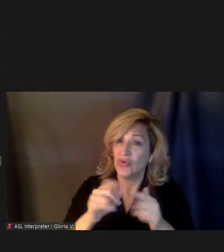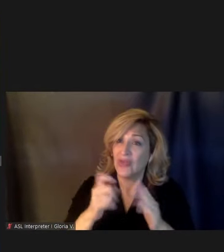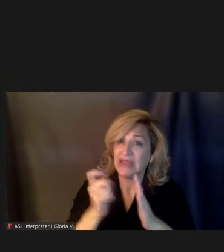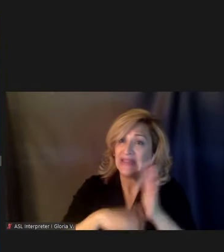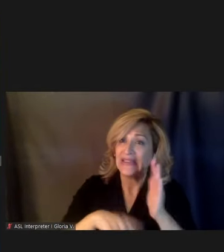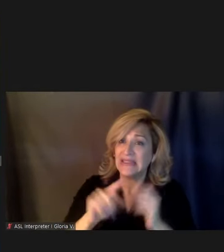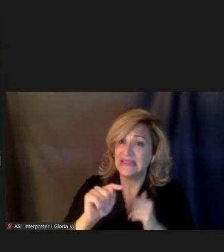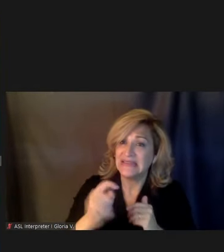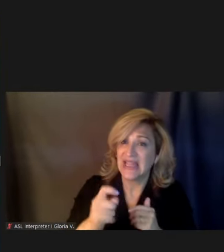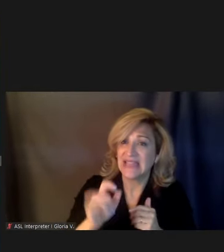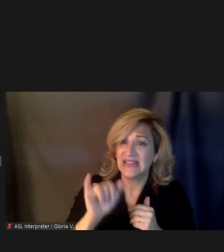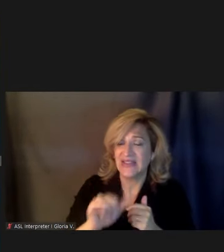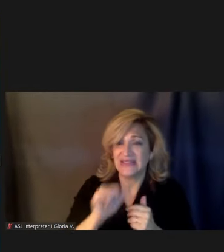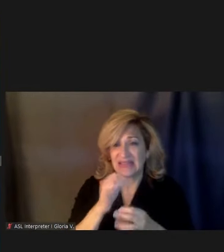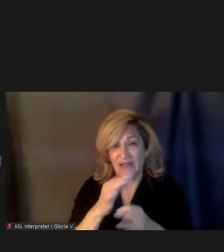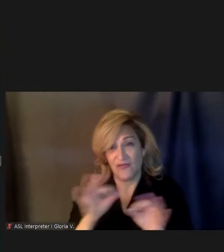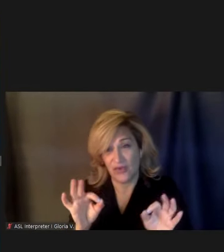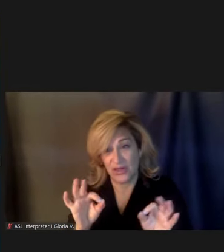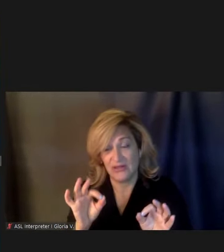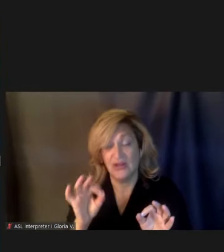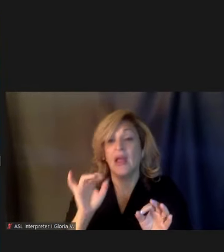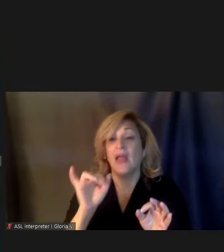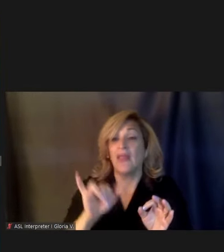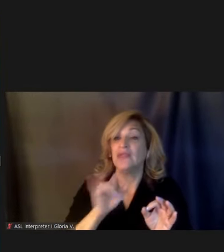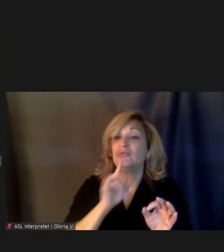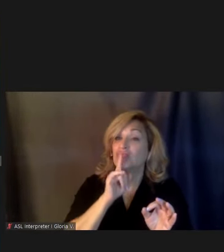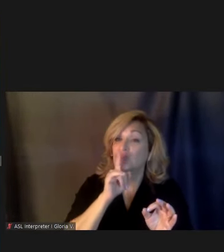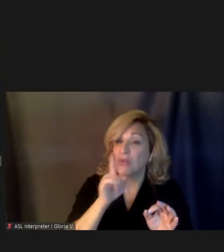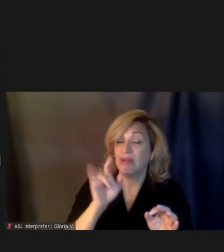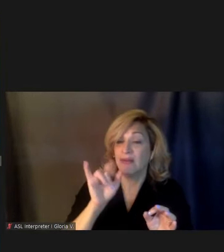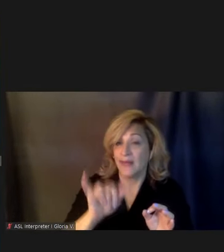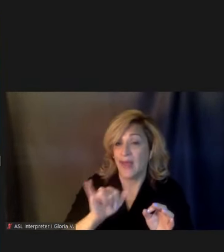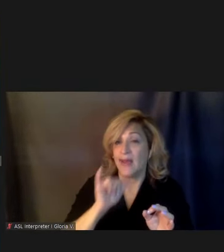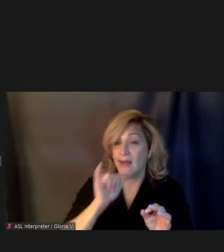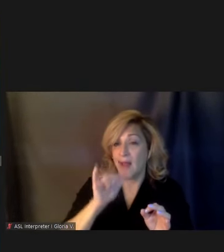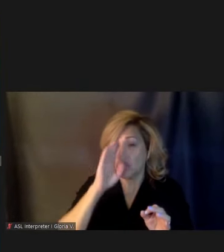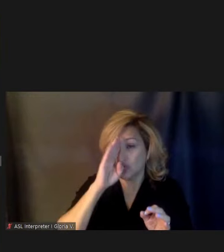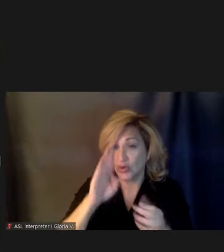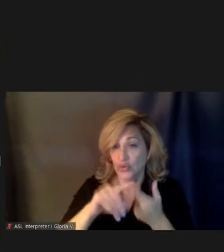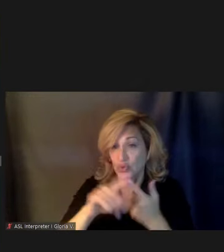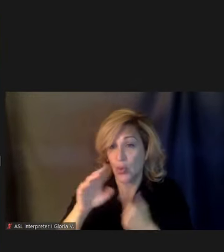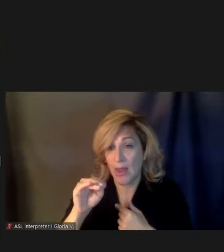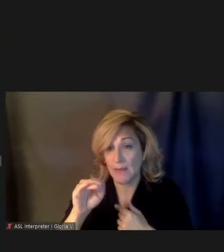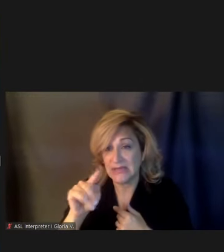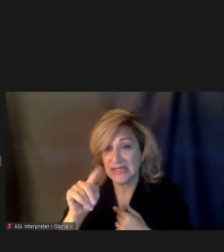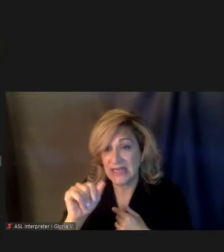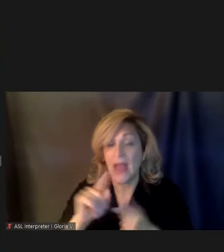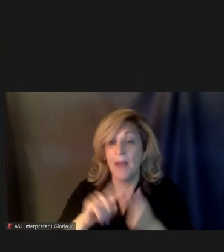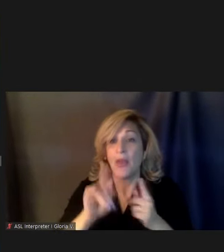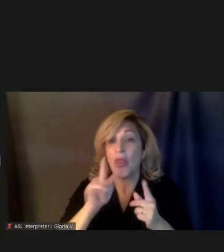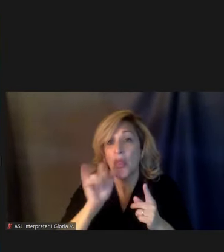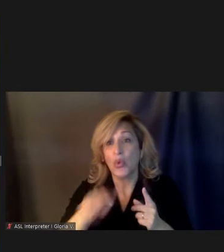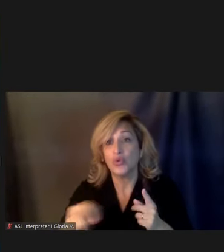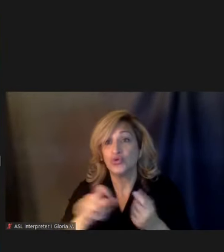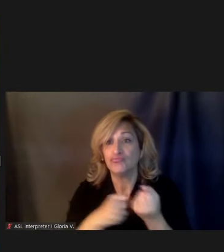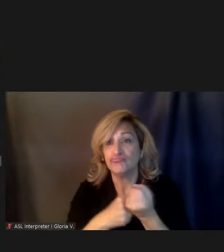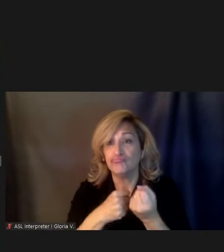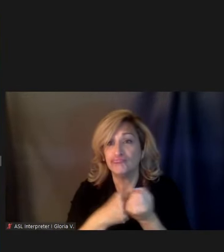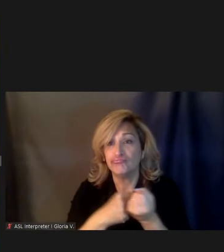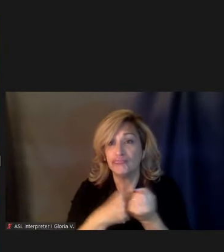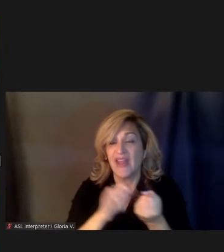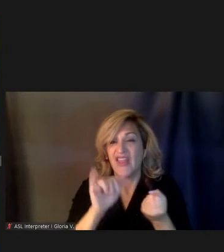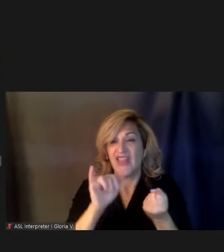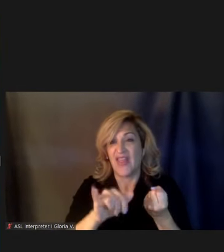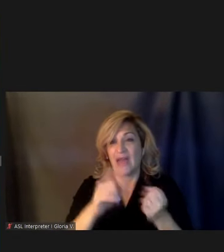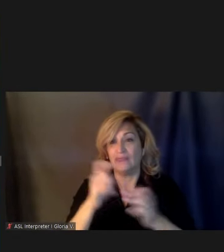for commercial freight. Secondly, and this is not directed at the MTA, but at those who support congestion pricing under notions that trucks don't pay their fair